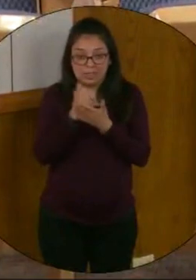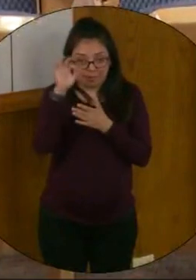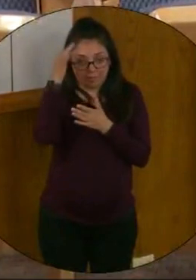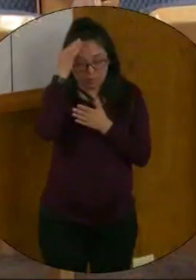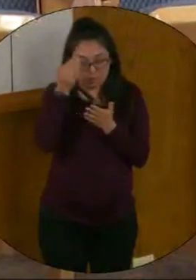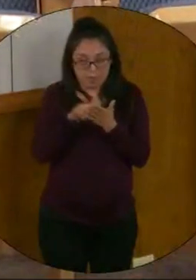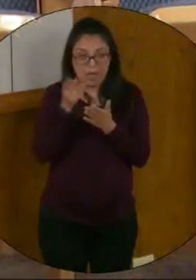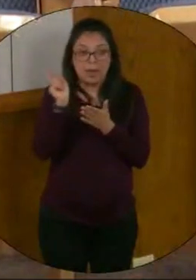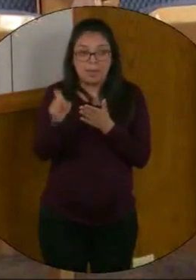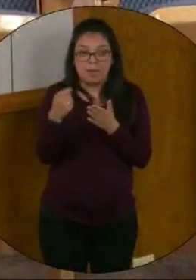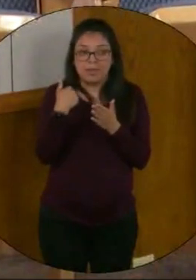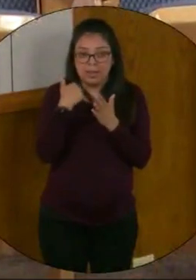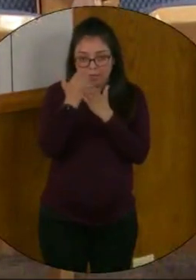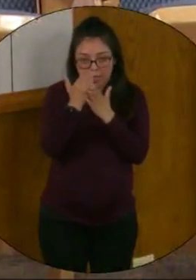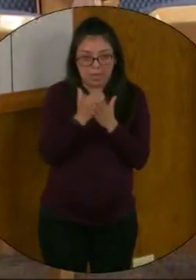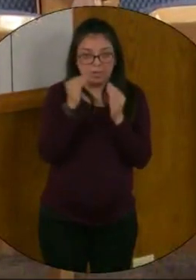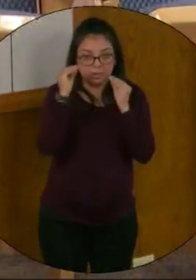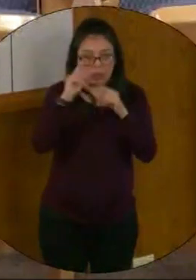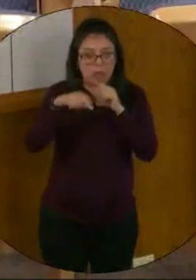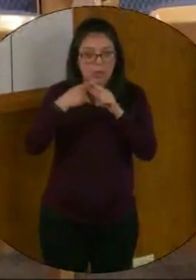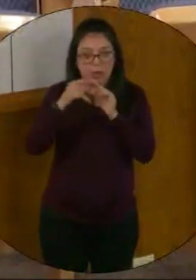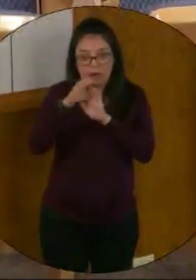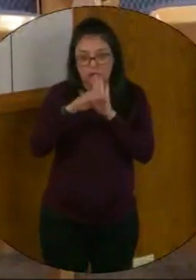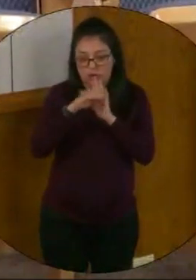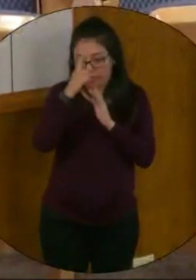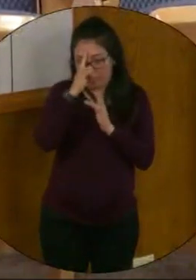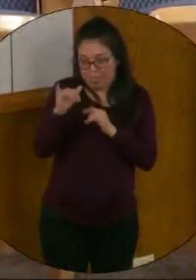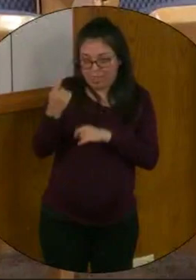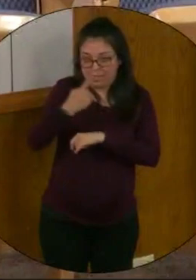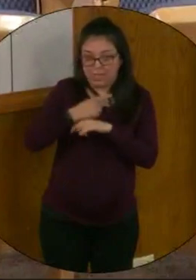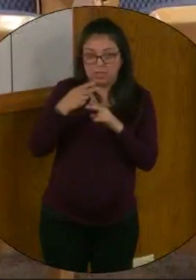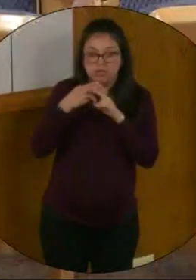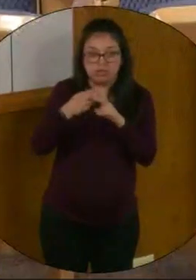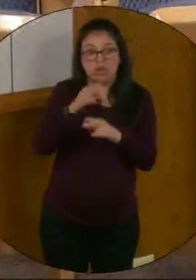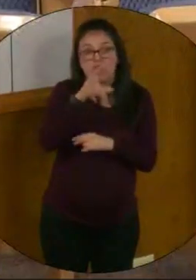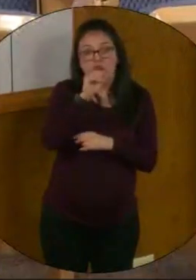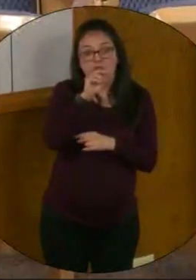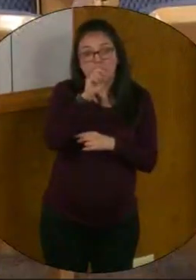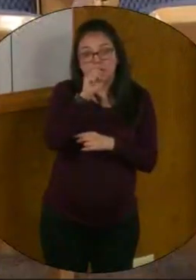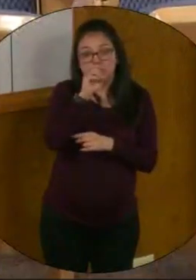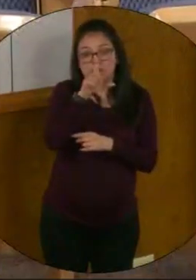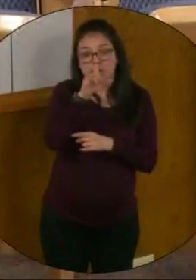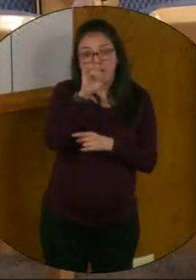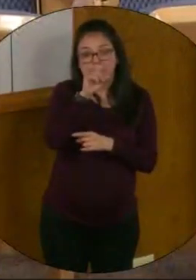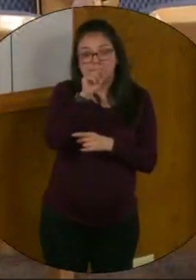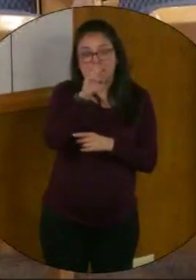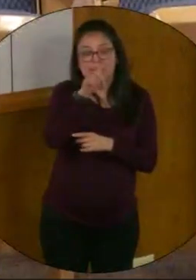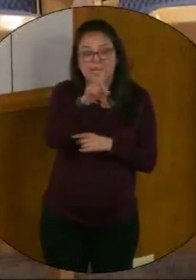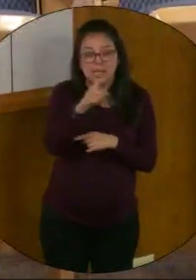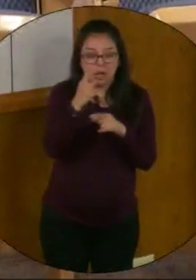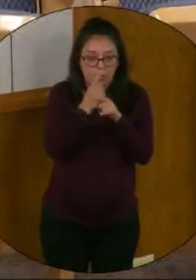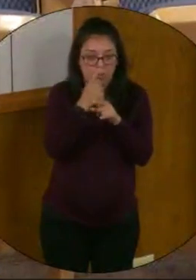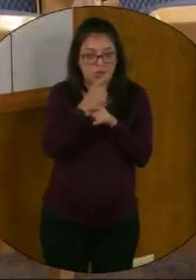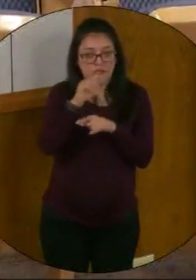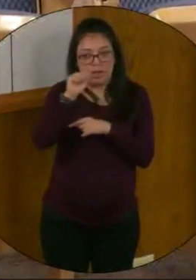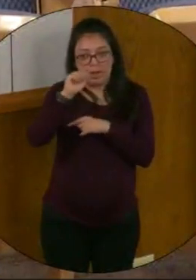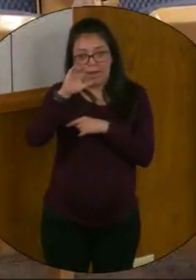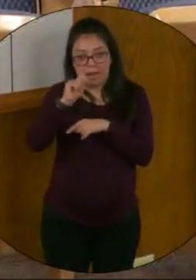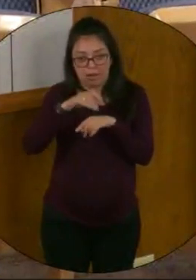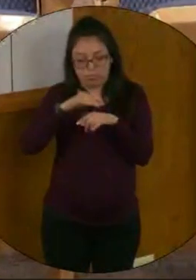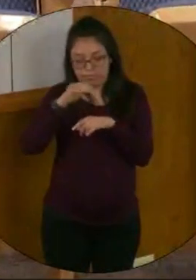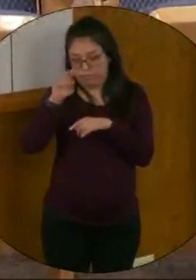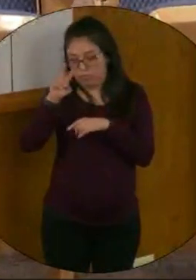must deliver a lesson about the Constitution on that day. It's called the Consolidated Appropriations Act of 2005. You can ask any